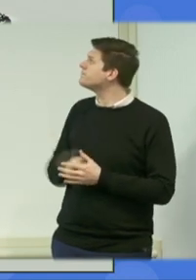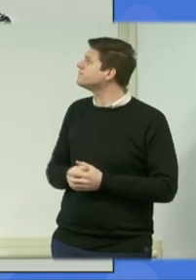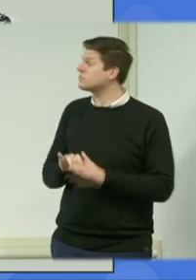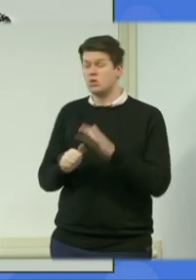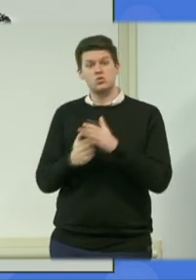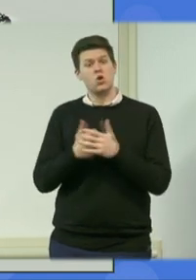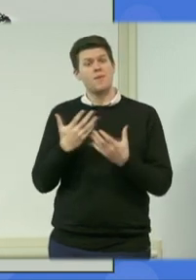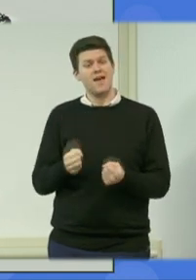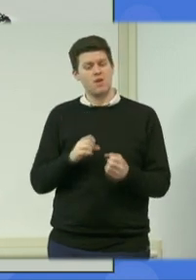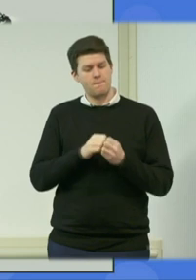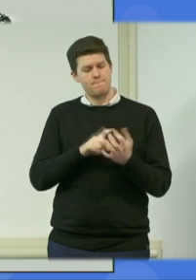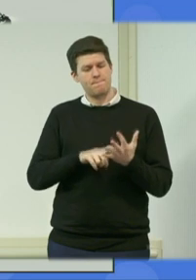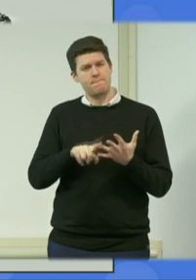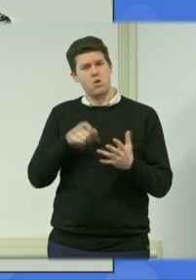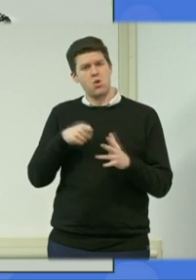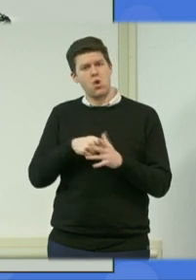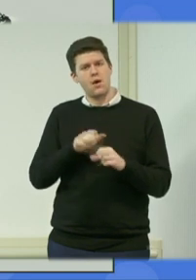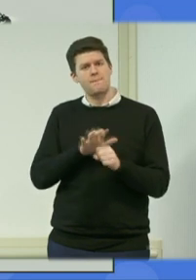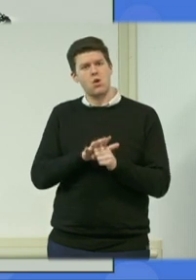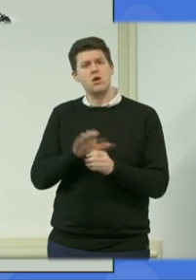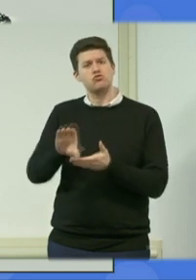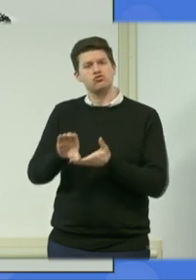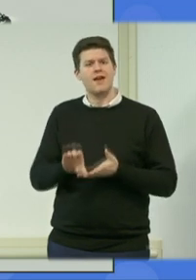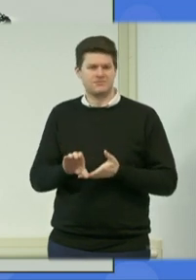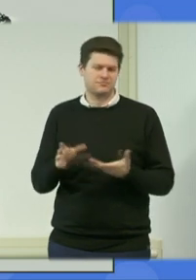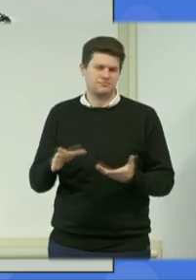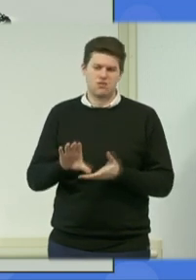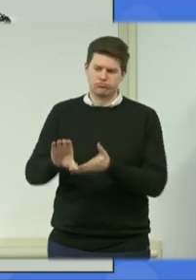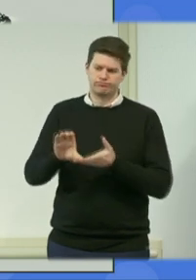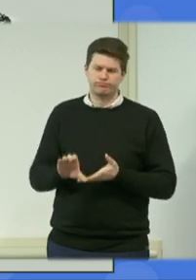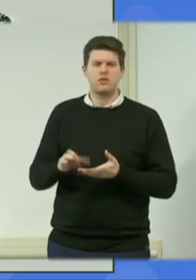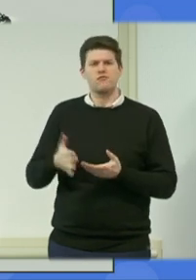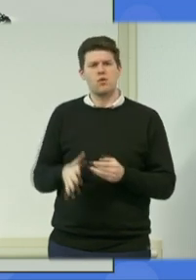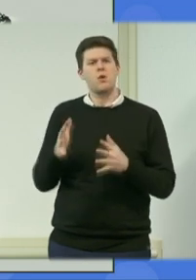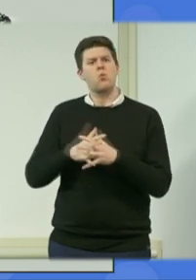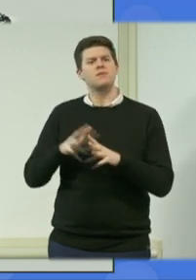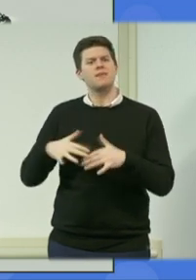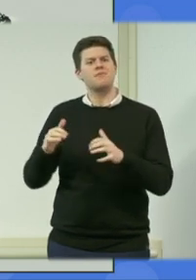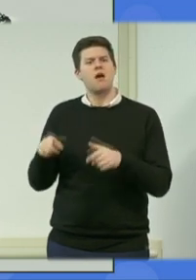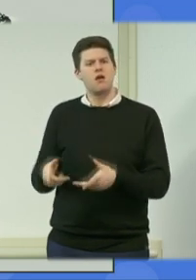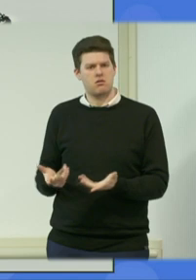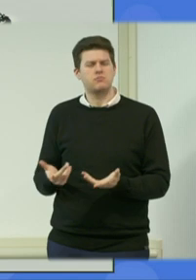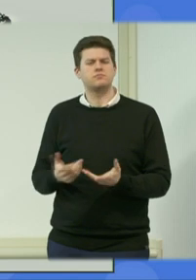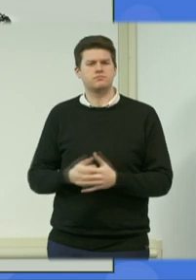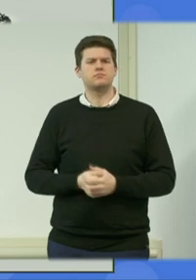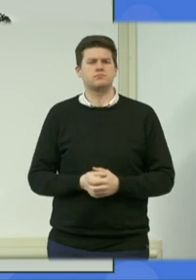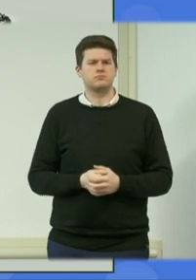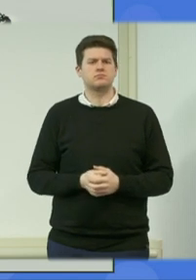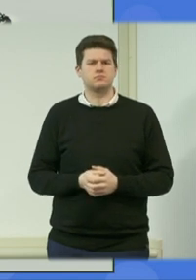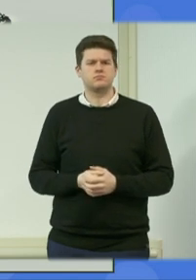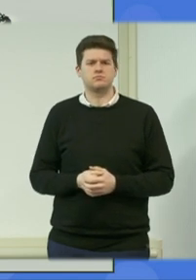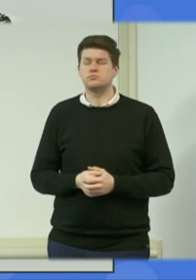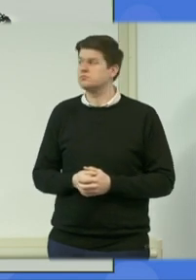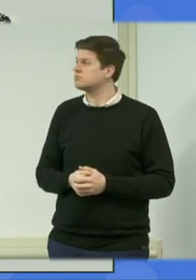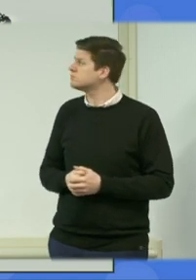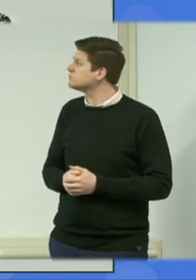block grant. That's the money we still get from the UK government, from Westminster, and that still is the bulk of the money. I'll come on to a slide